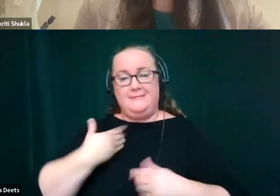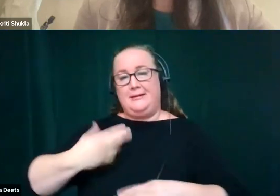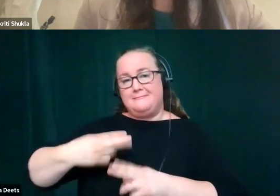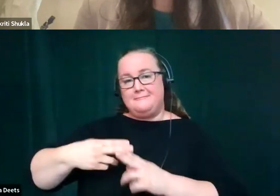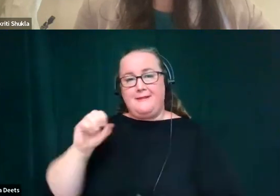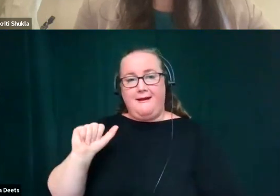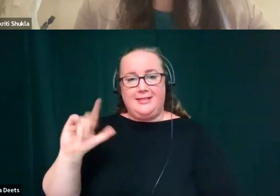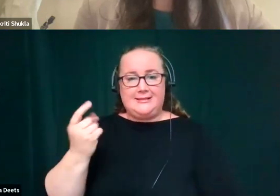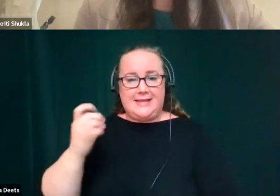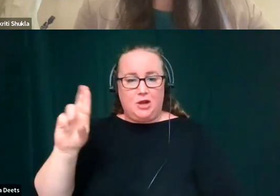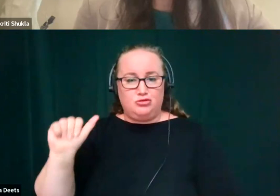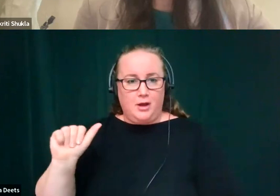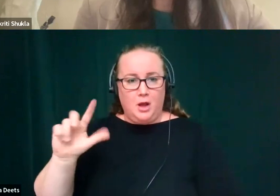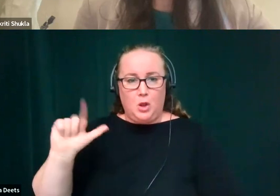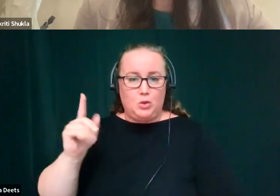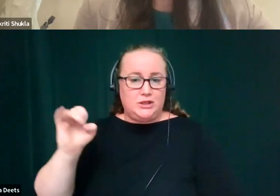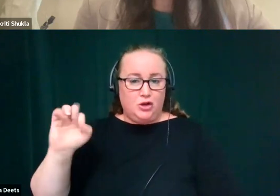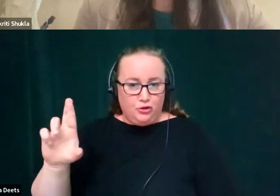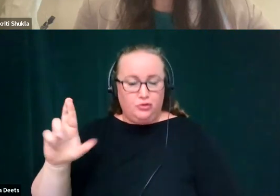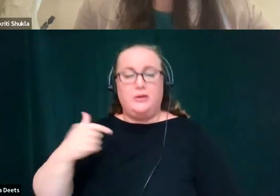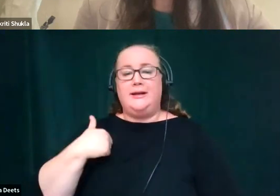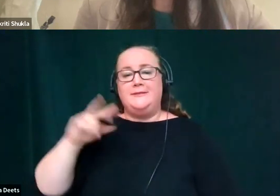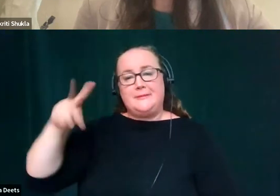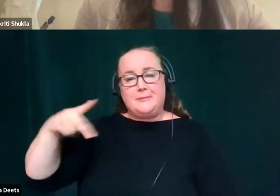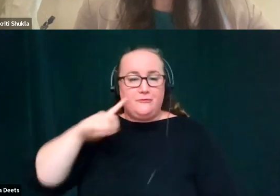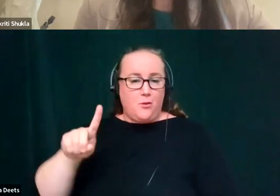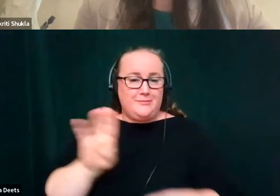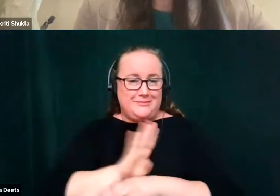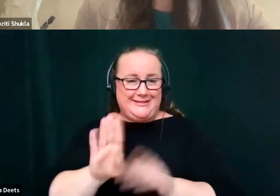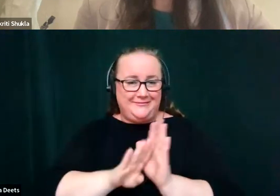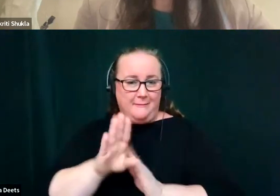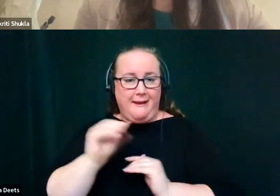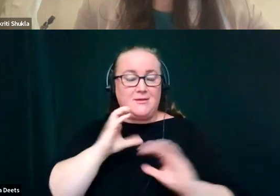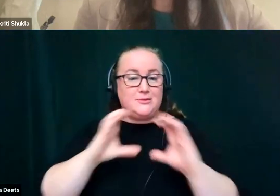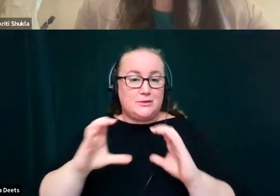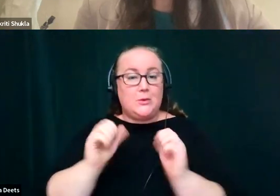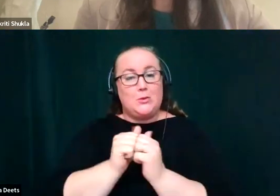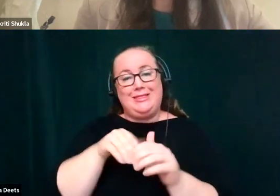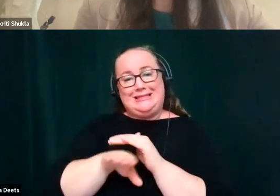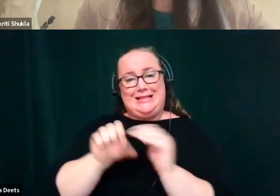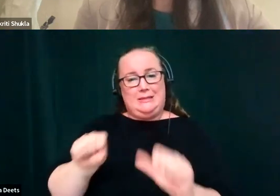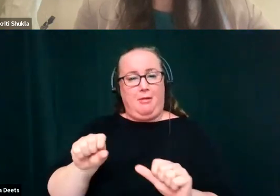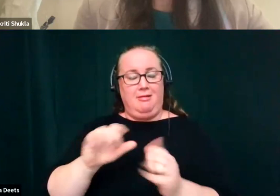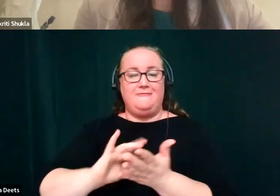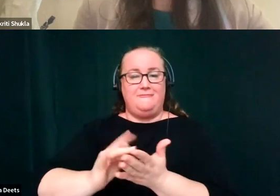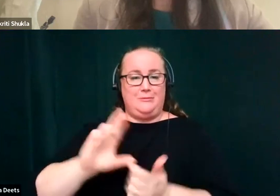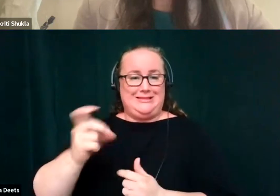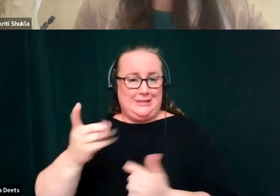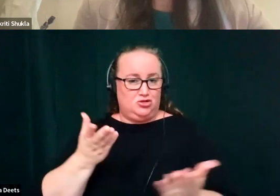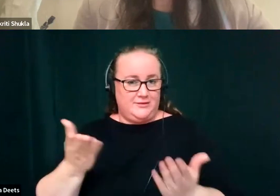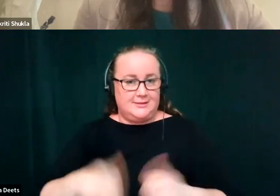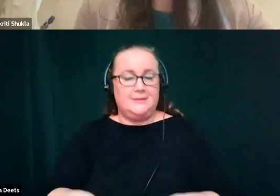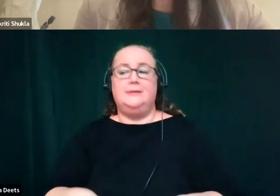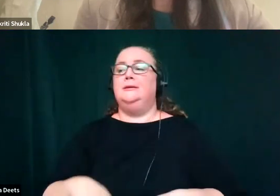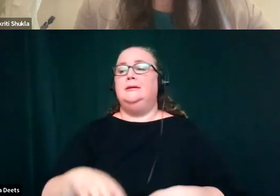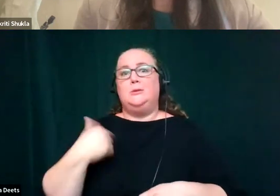Luzier. I am the Vice President of Business Development and Communications with Accessible Pharmacy Services. We are